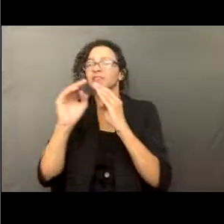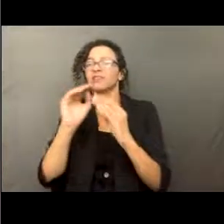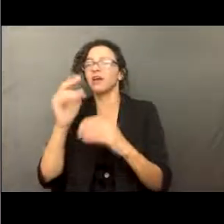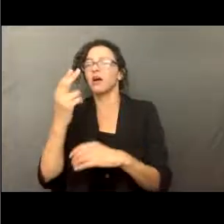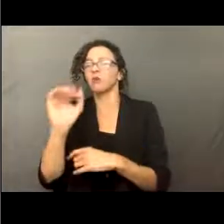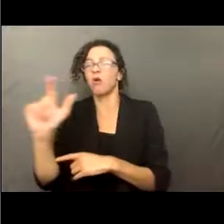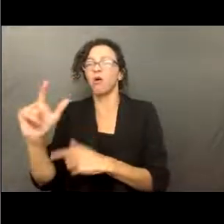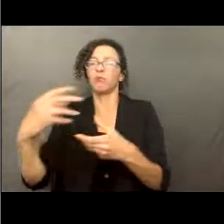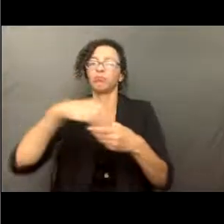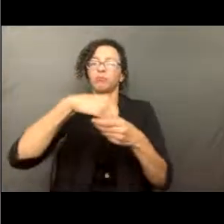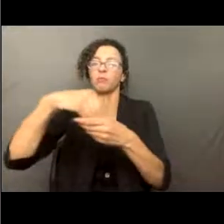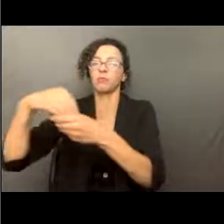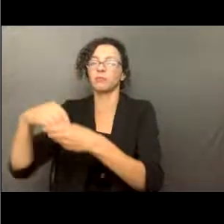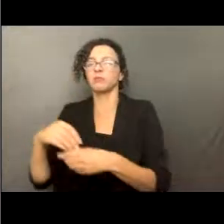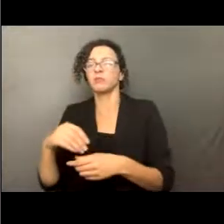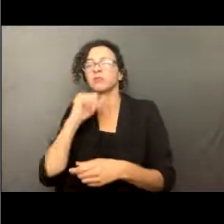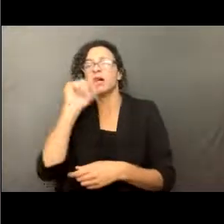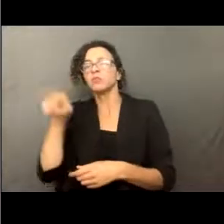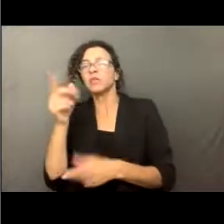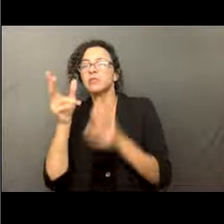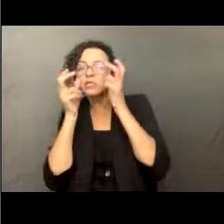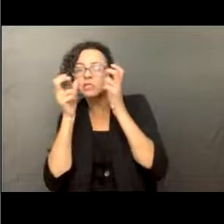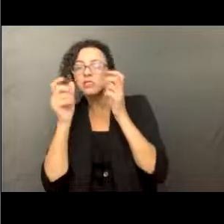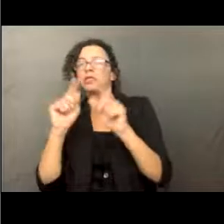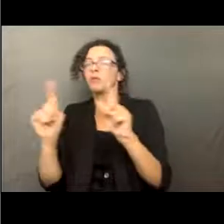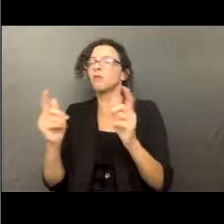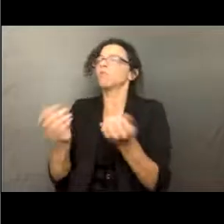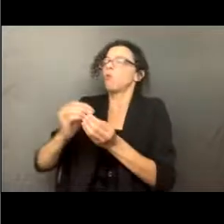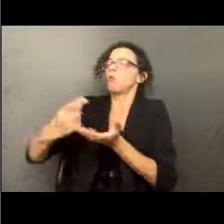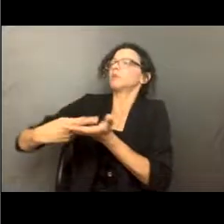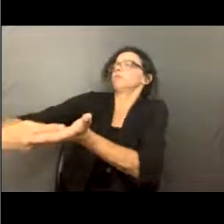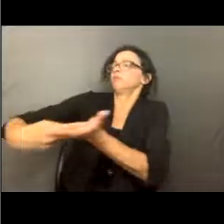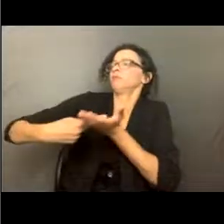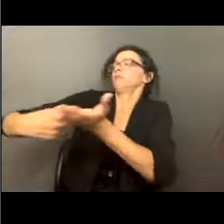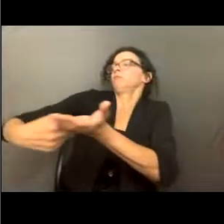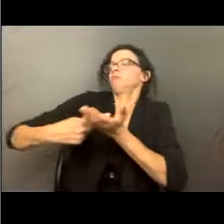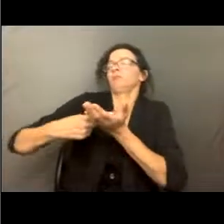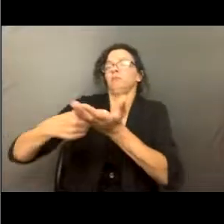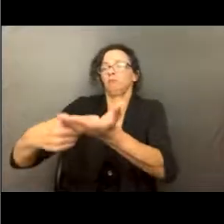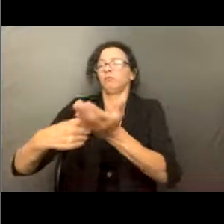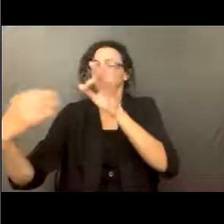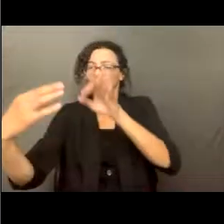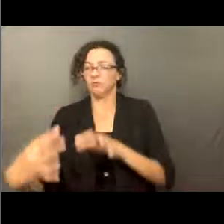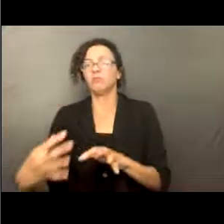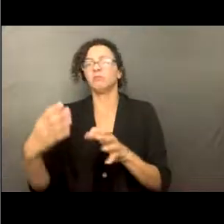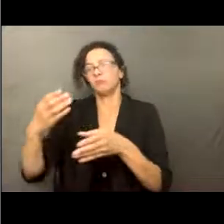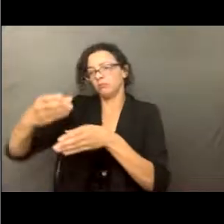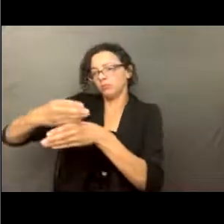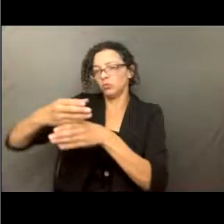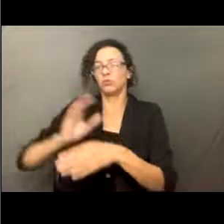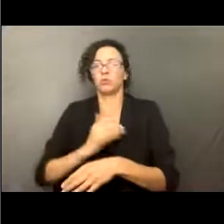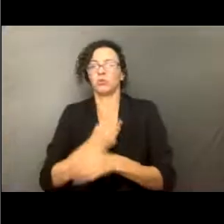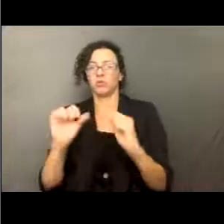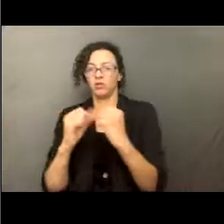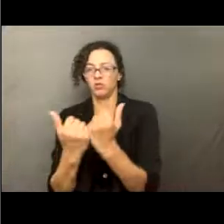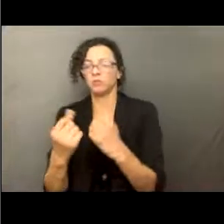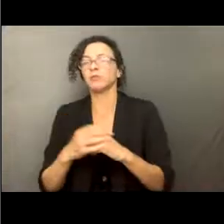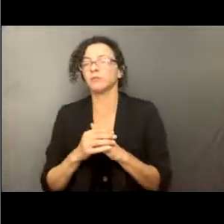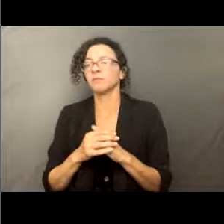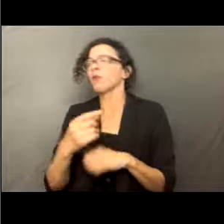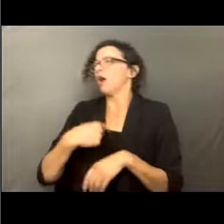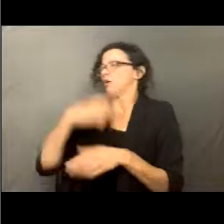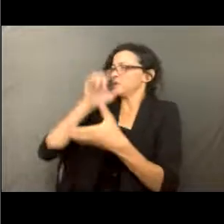feedback and dialogue between our agencies. Fantastic. Sure. I think attended almost every one. I might have